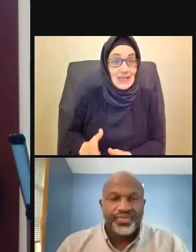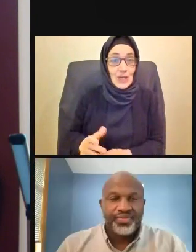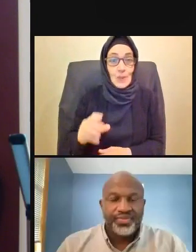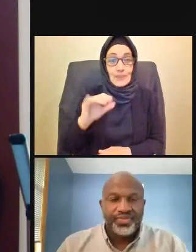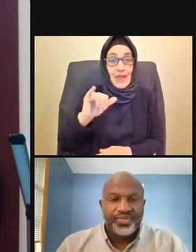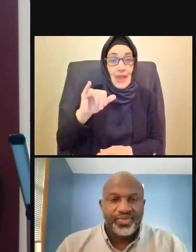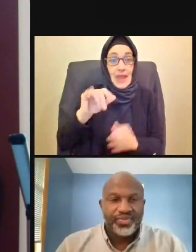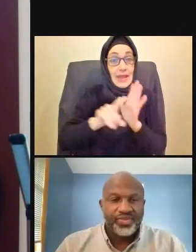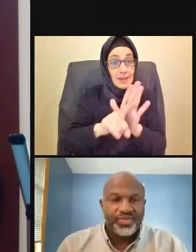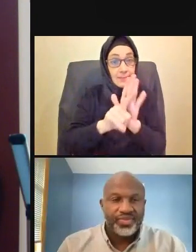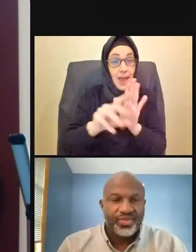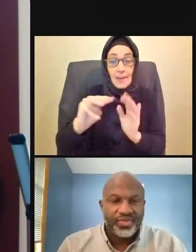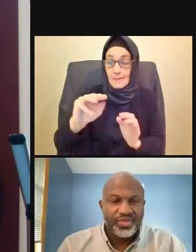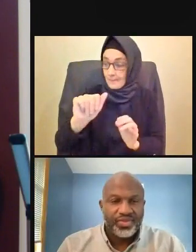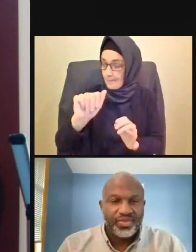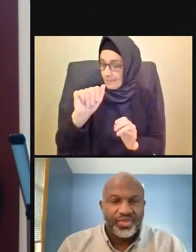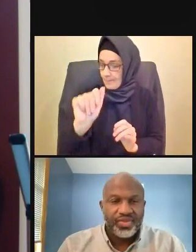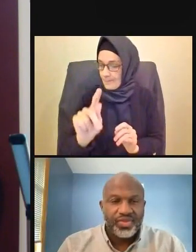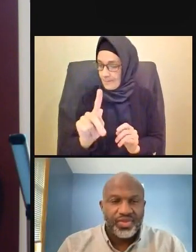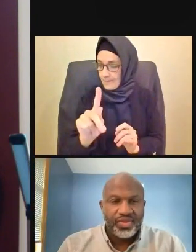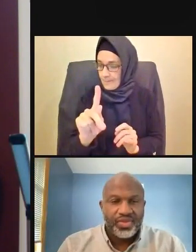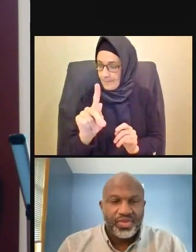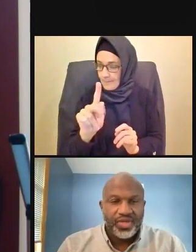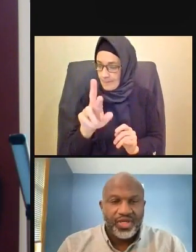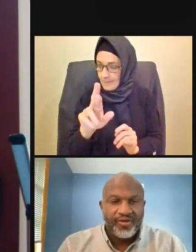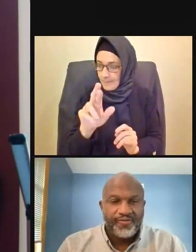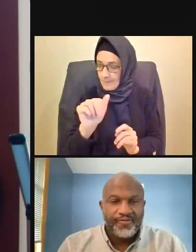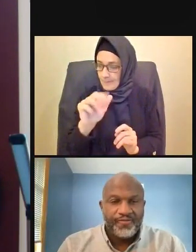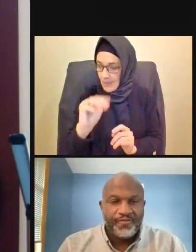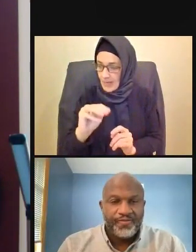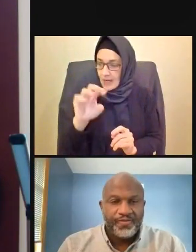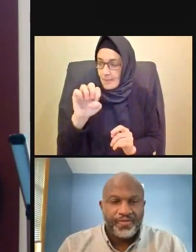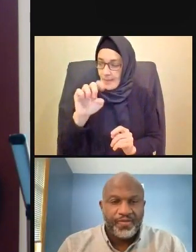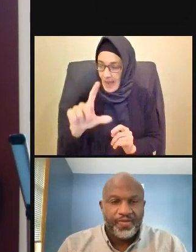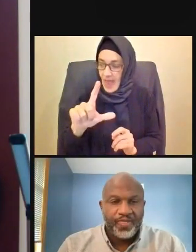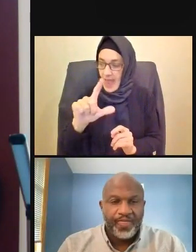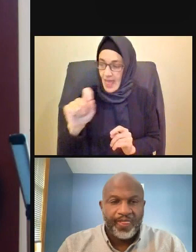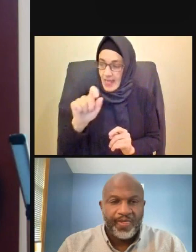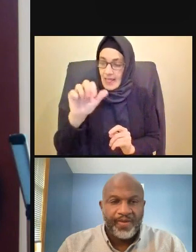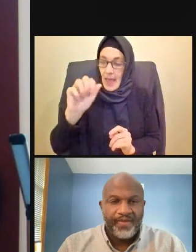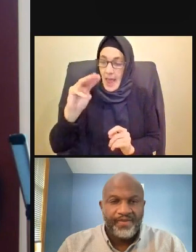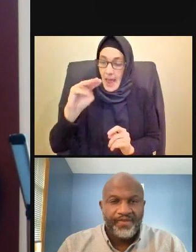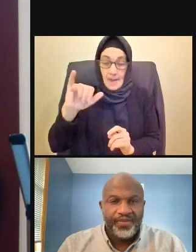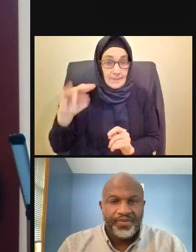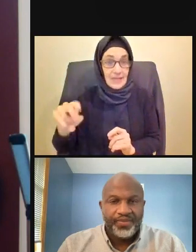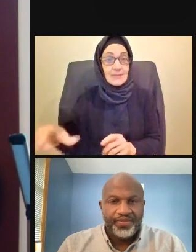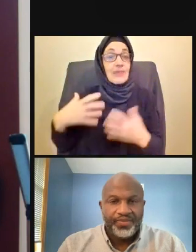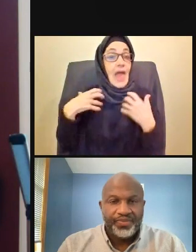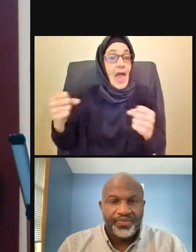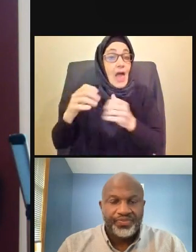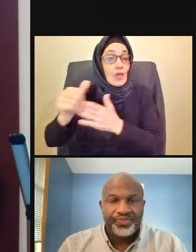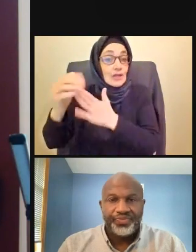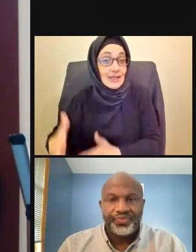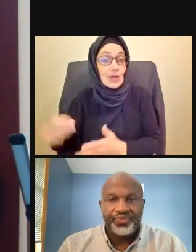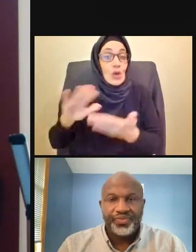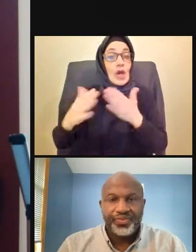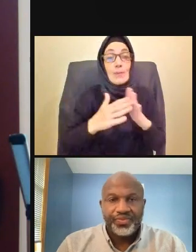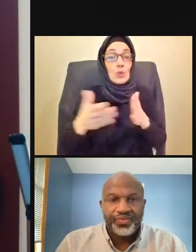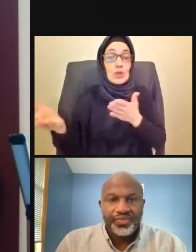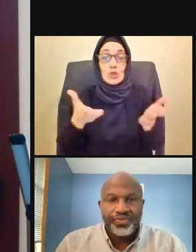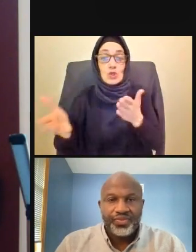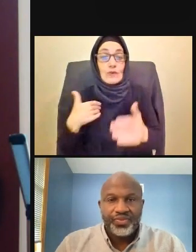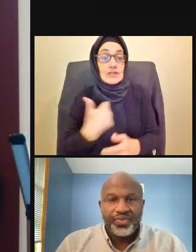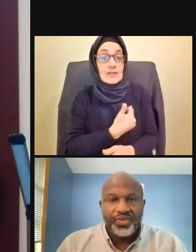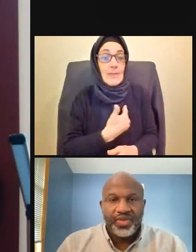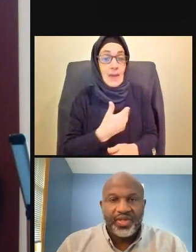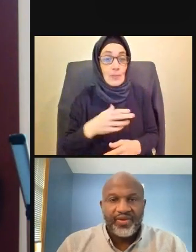al-Amin. Imam al-Amin has been a health leader and community service member in the Minneapolis area for 25 years.